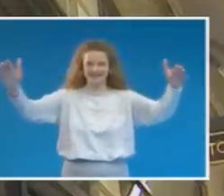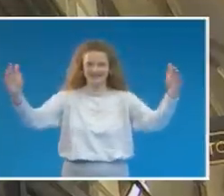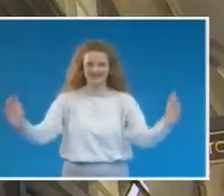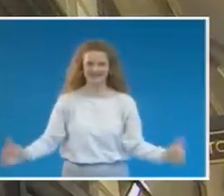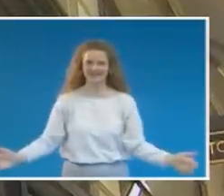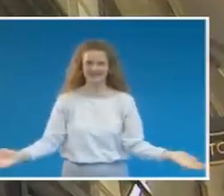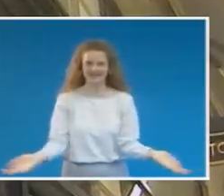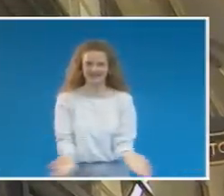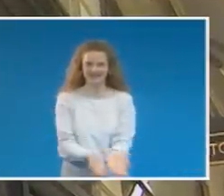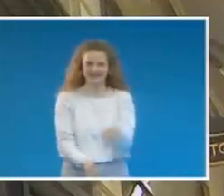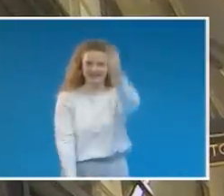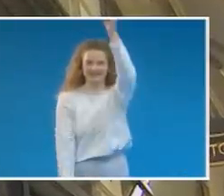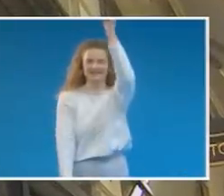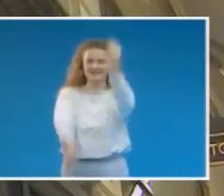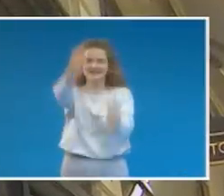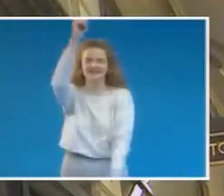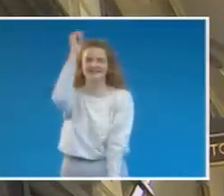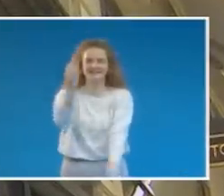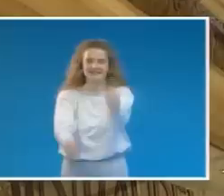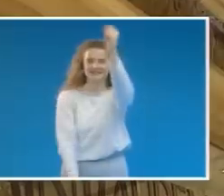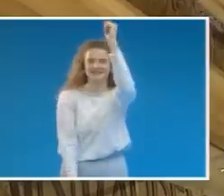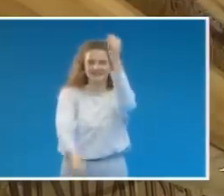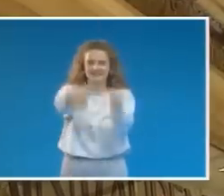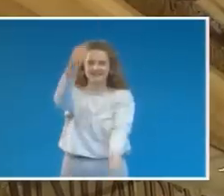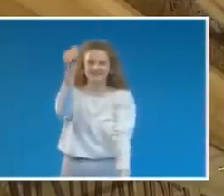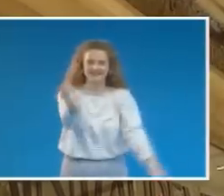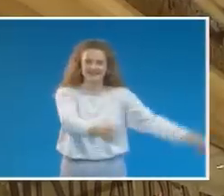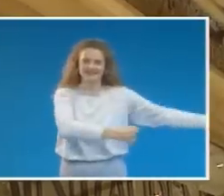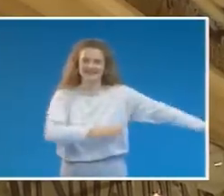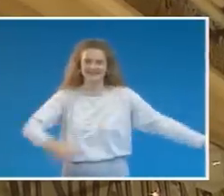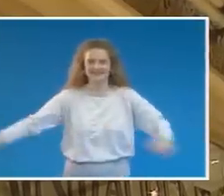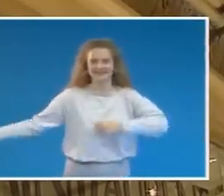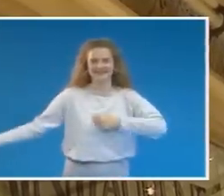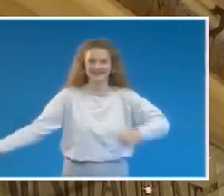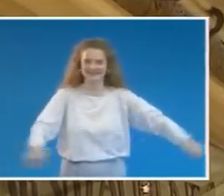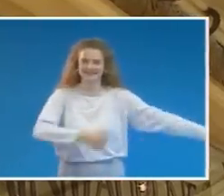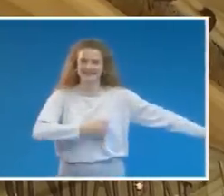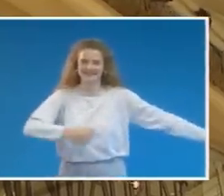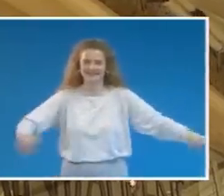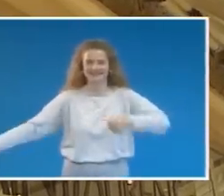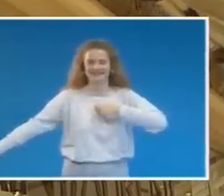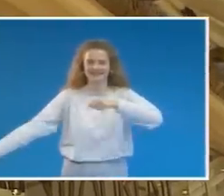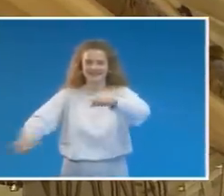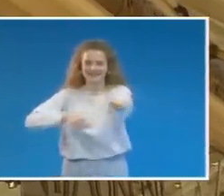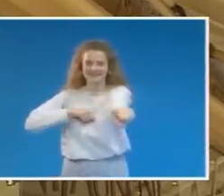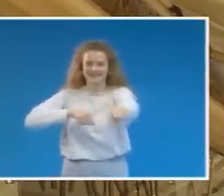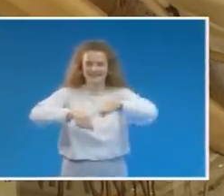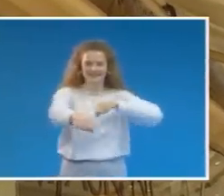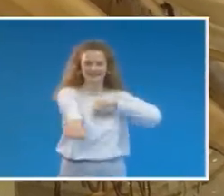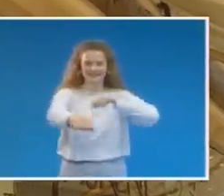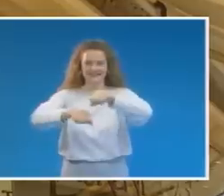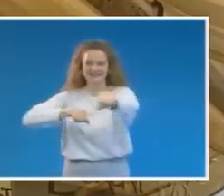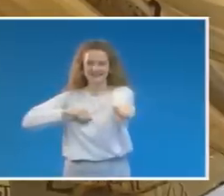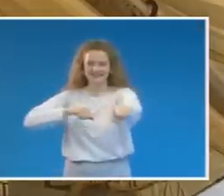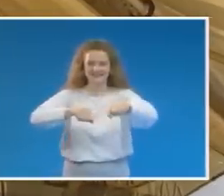Tall shop in the town, lifts moving up and down, doors swinging round about,